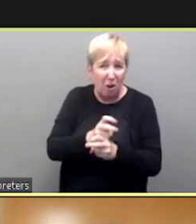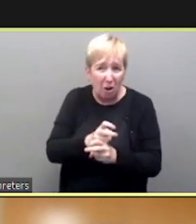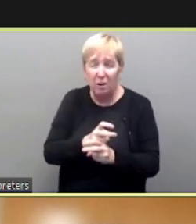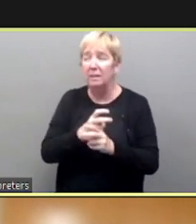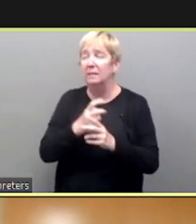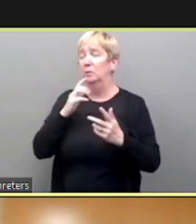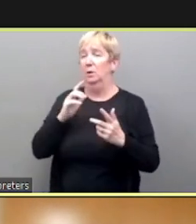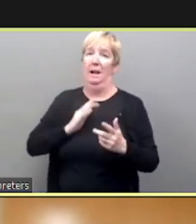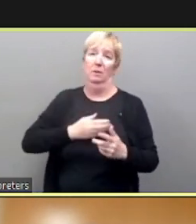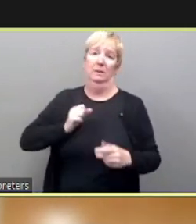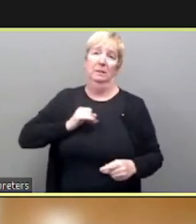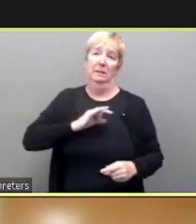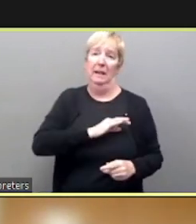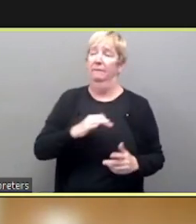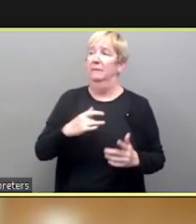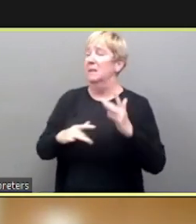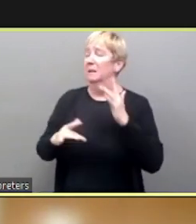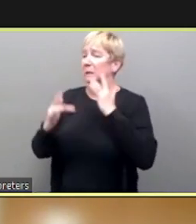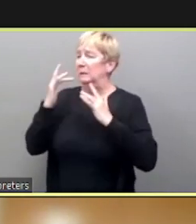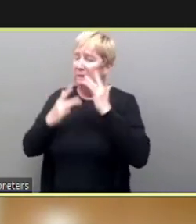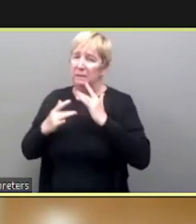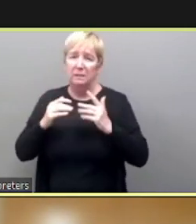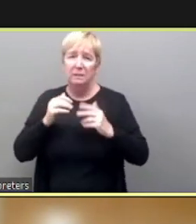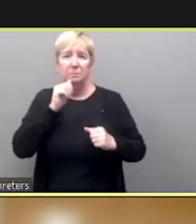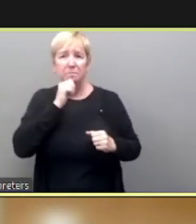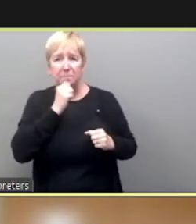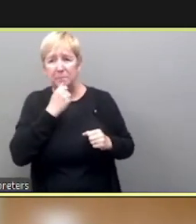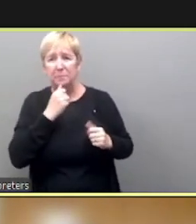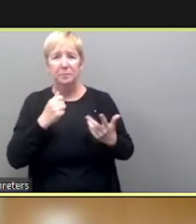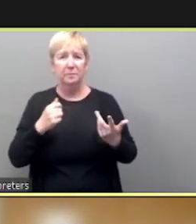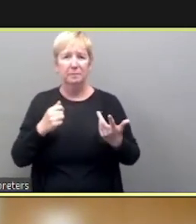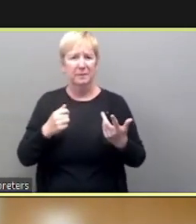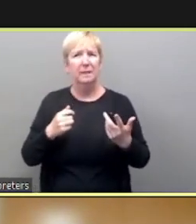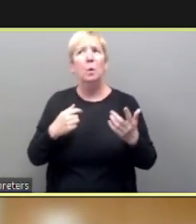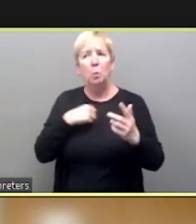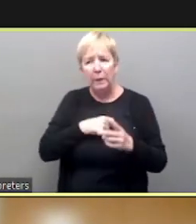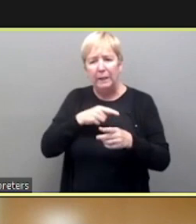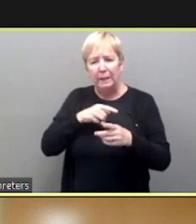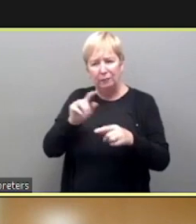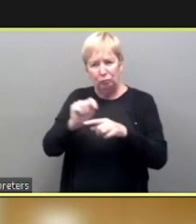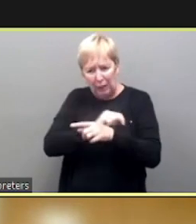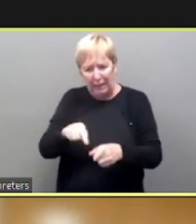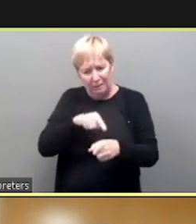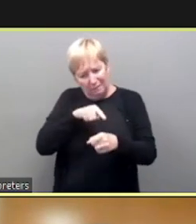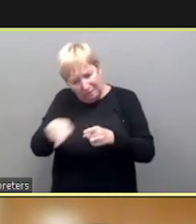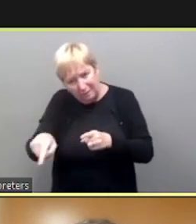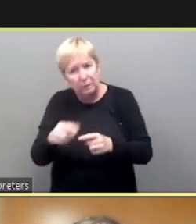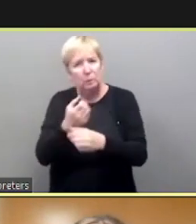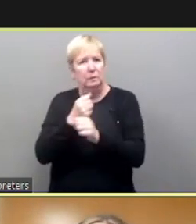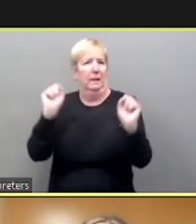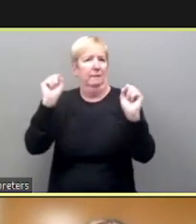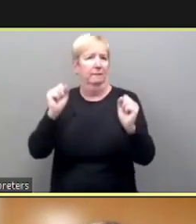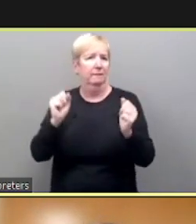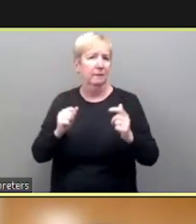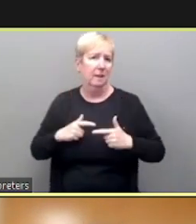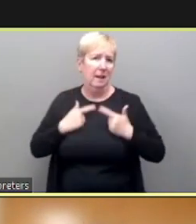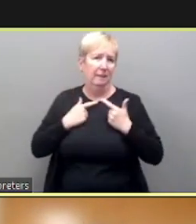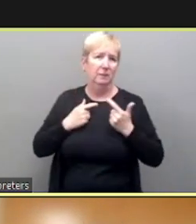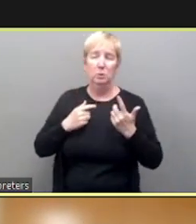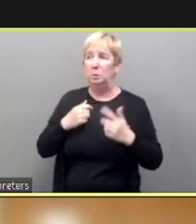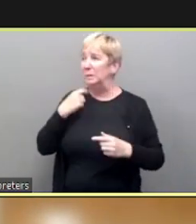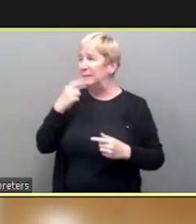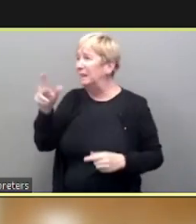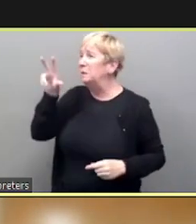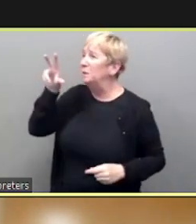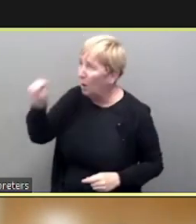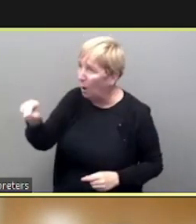facilities that can't provide the care that they were trained to do. Next slide. So you can see from